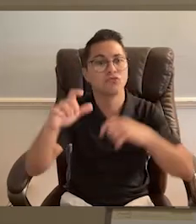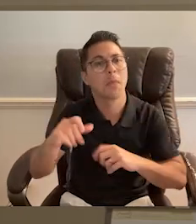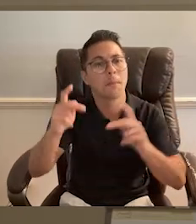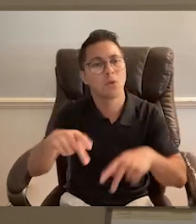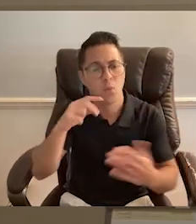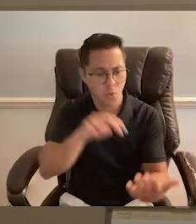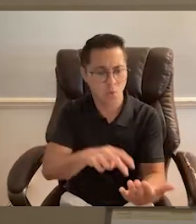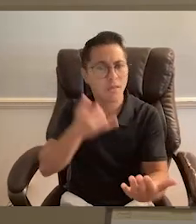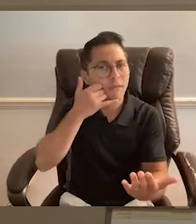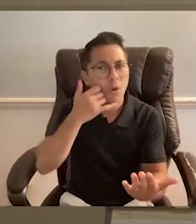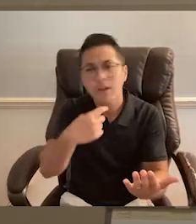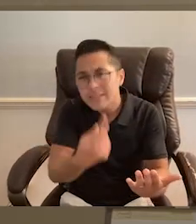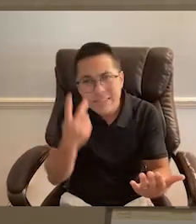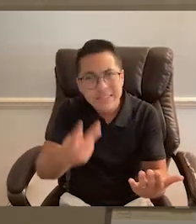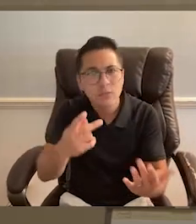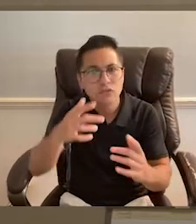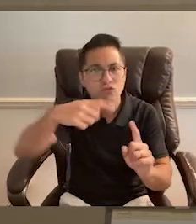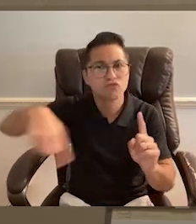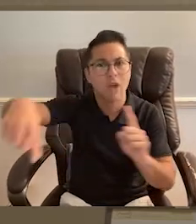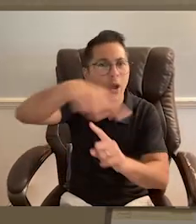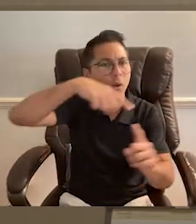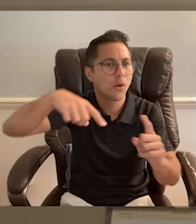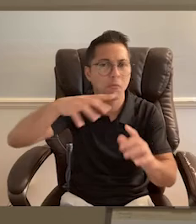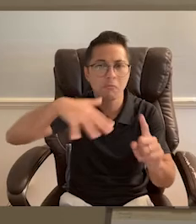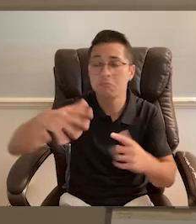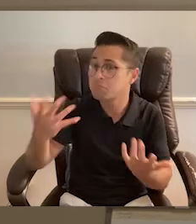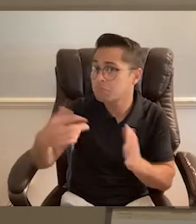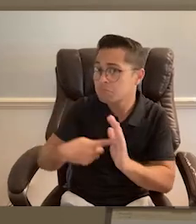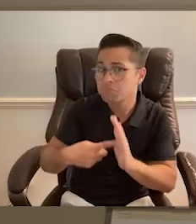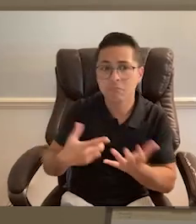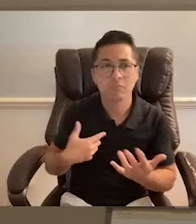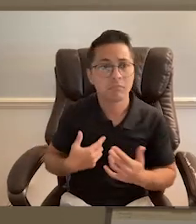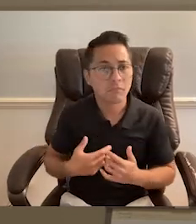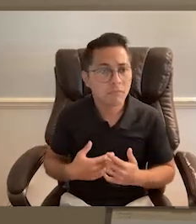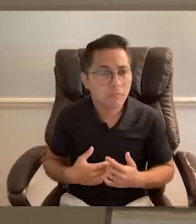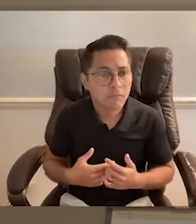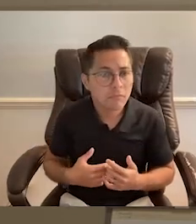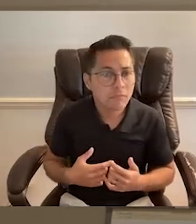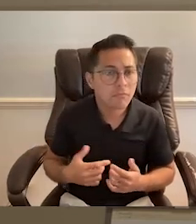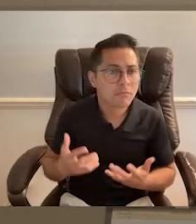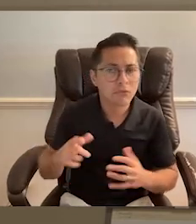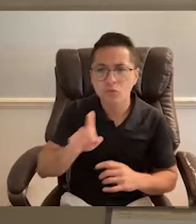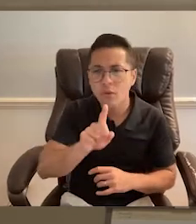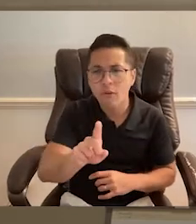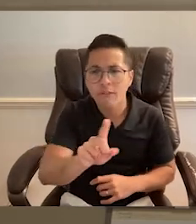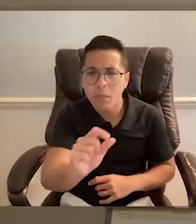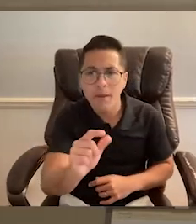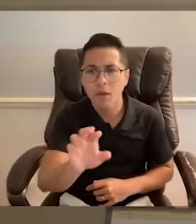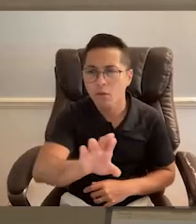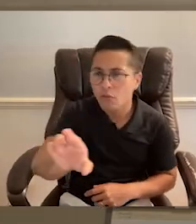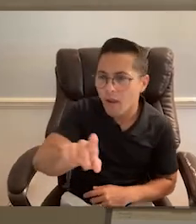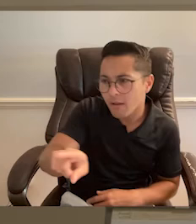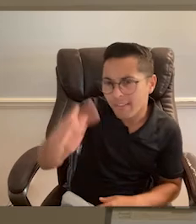more dangerous. And sometimes also after they go home, they find out, oh, we didn't measure this or that, oh, we have to go back, right? So what we did